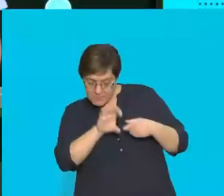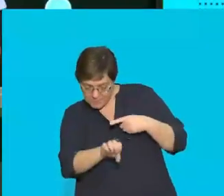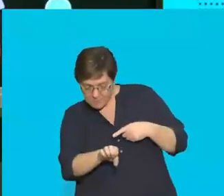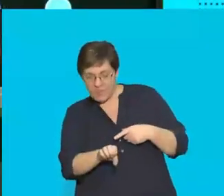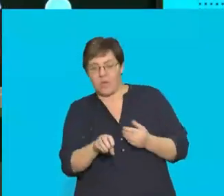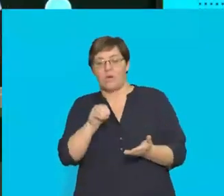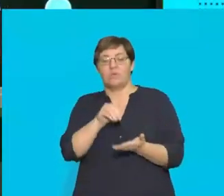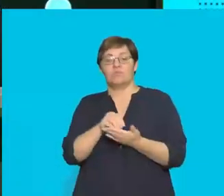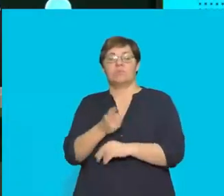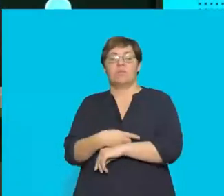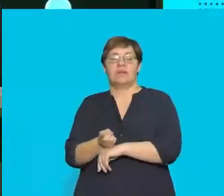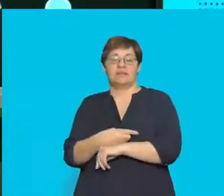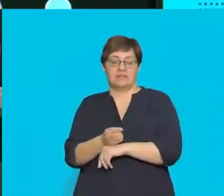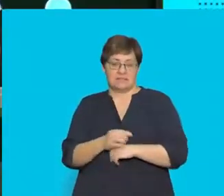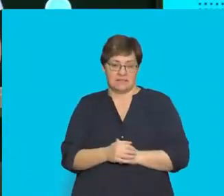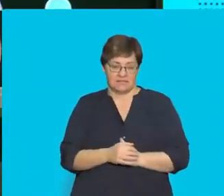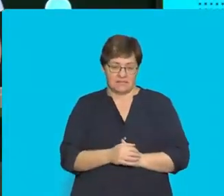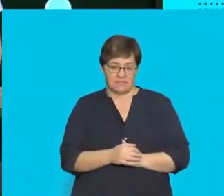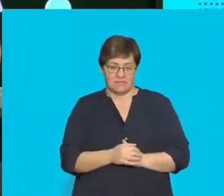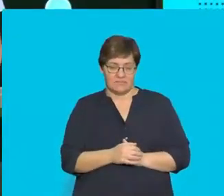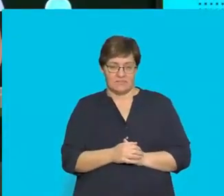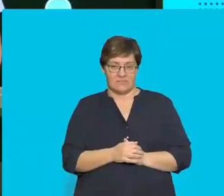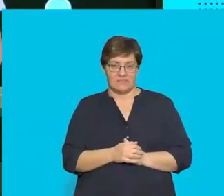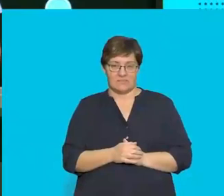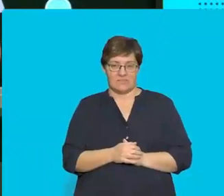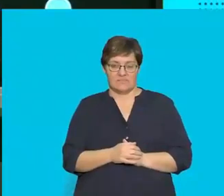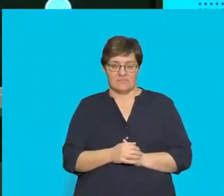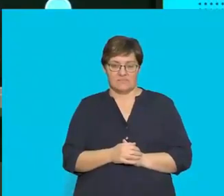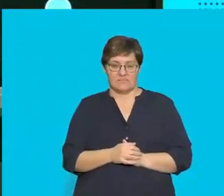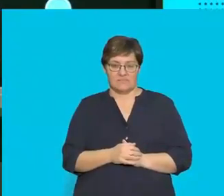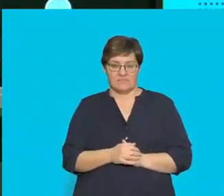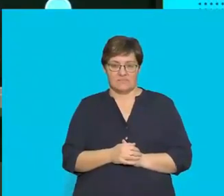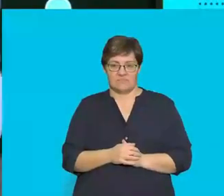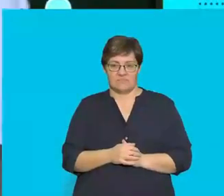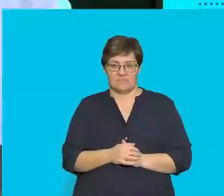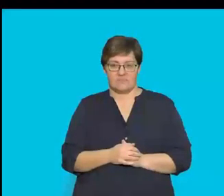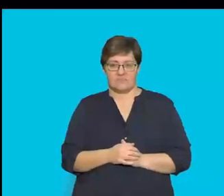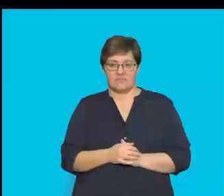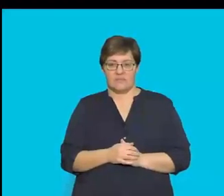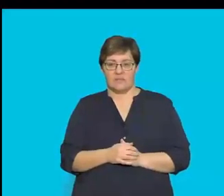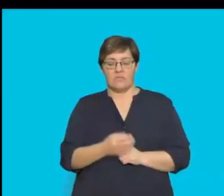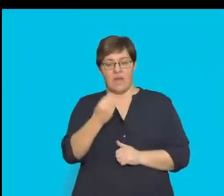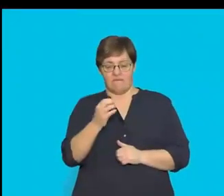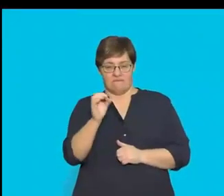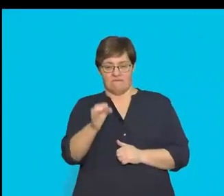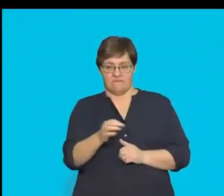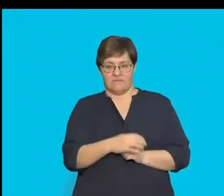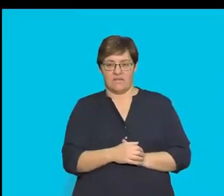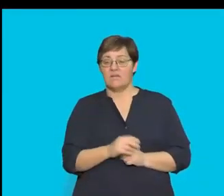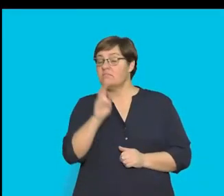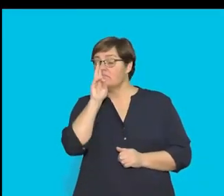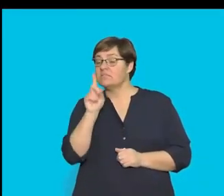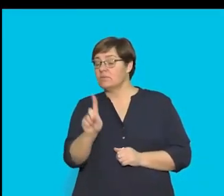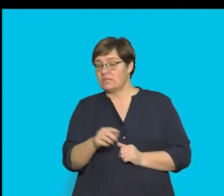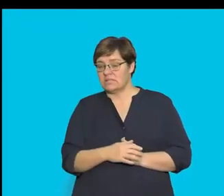little compass needles, small little plotting compasses. And here we have one, and what you can see about